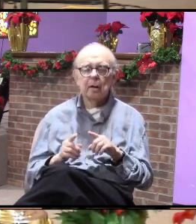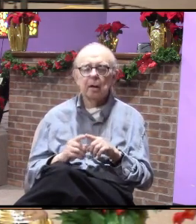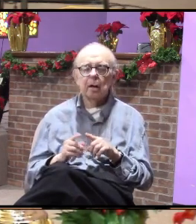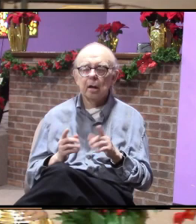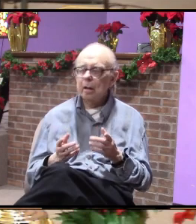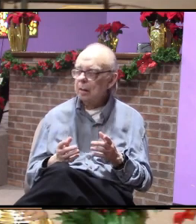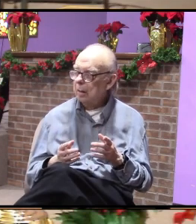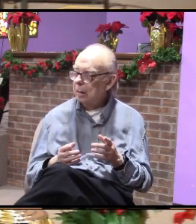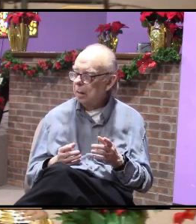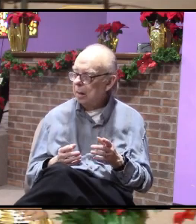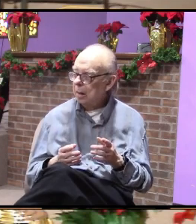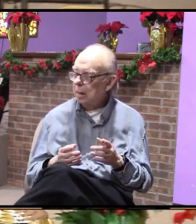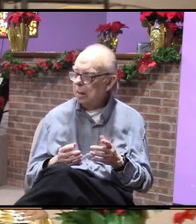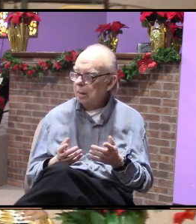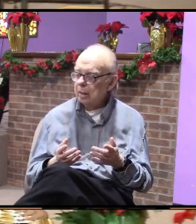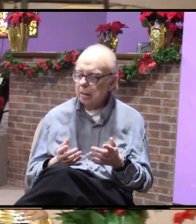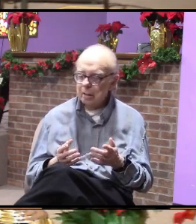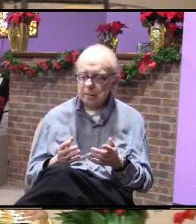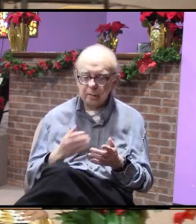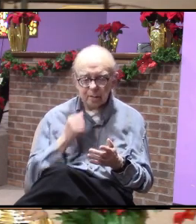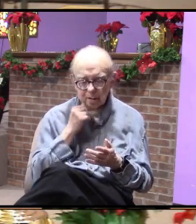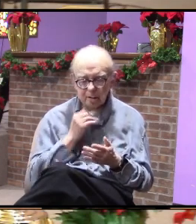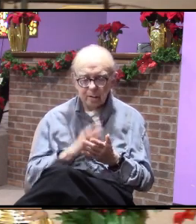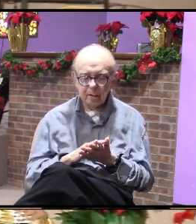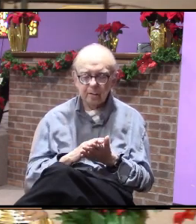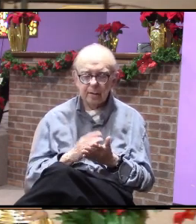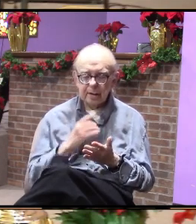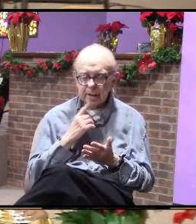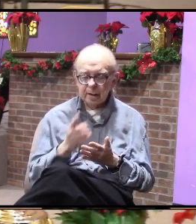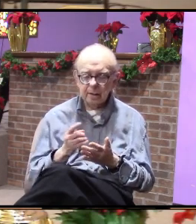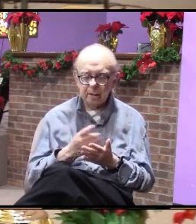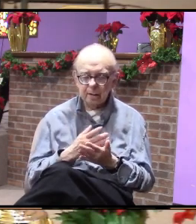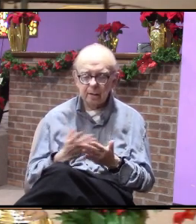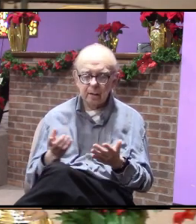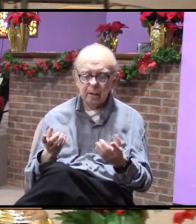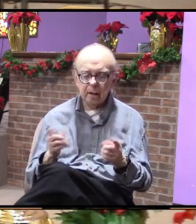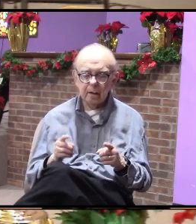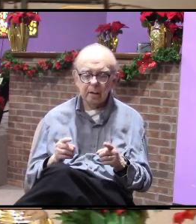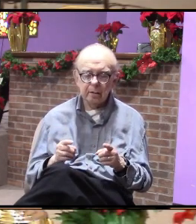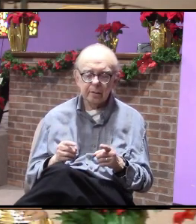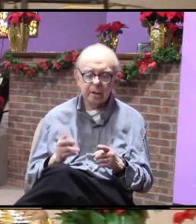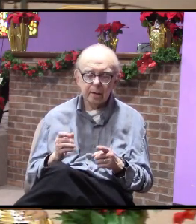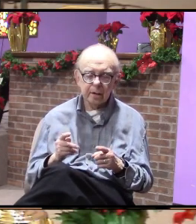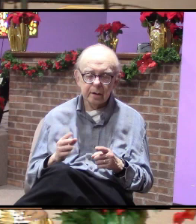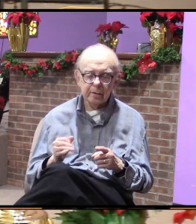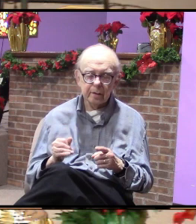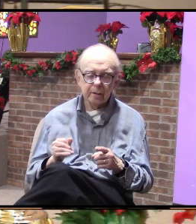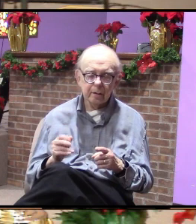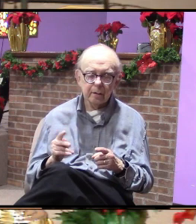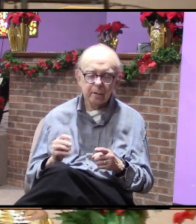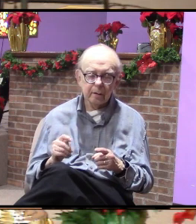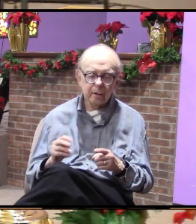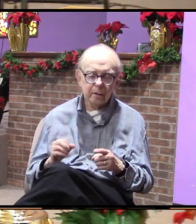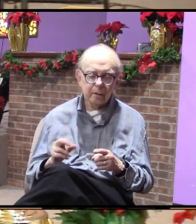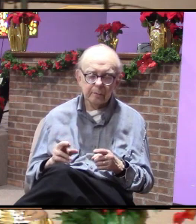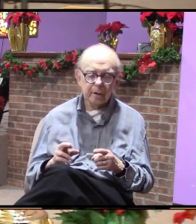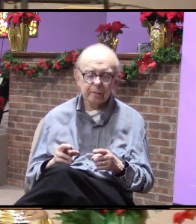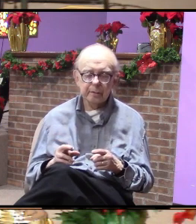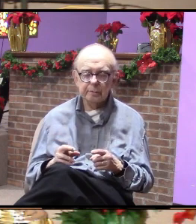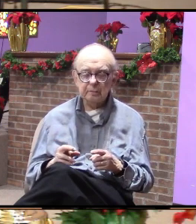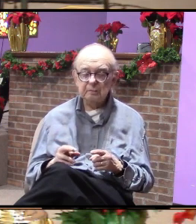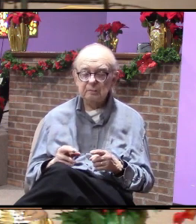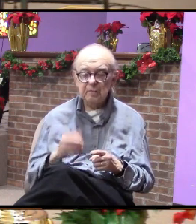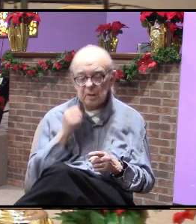read, my wife could probably tell you everything that happens in Harry Potter. Okay?